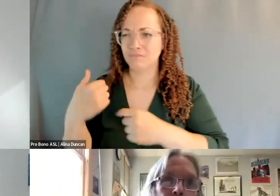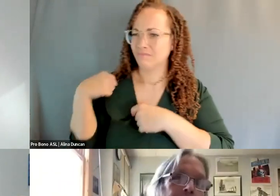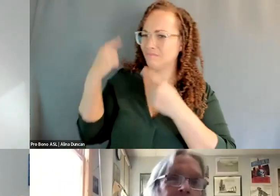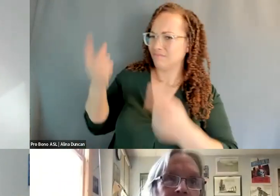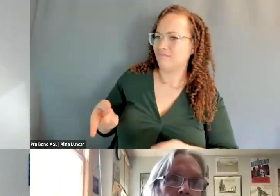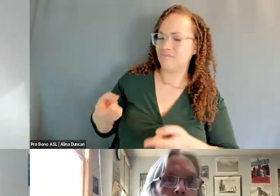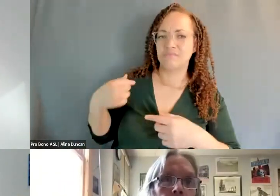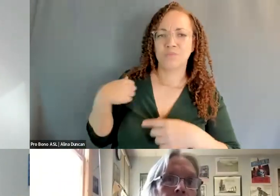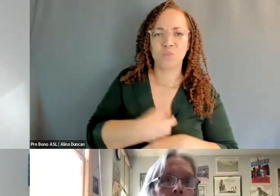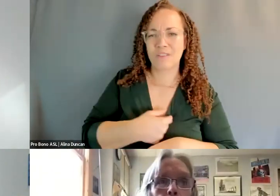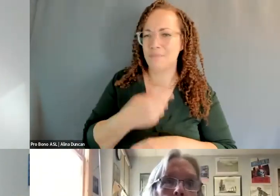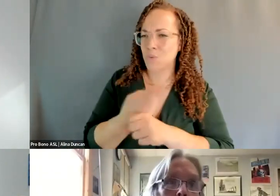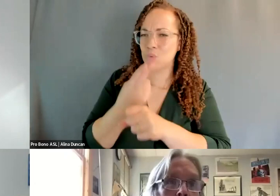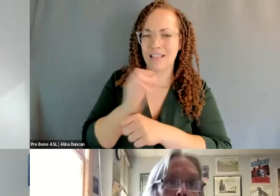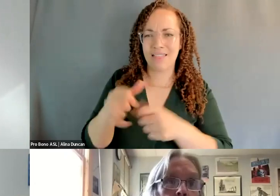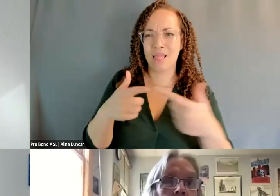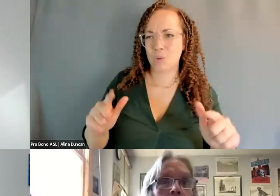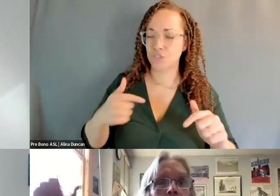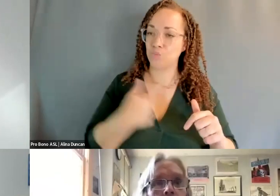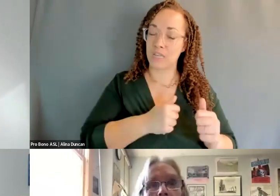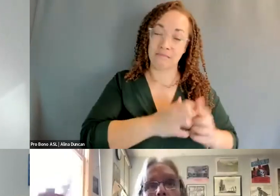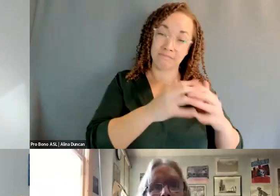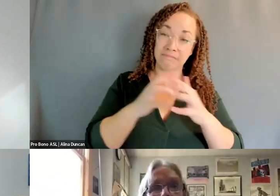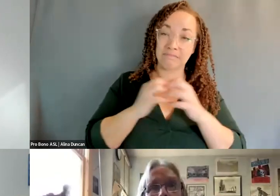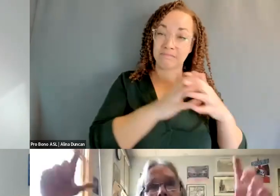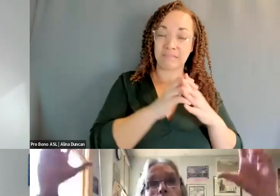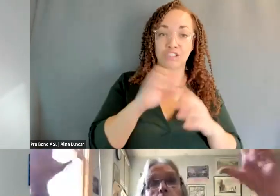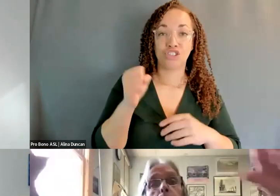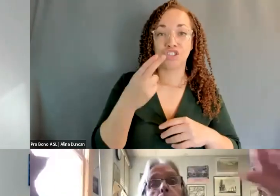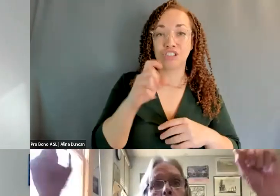our emergency shelter goddamn programs. And then HUD